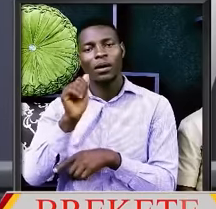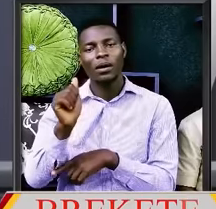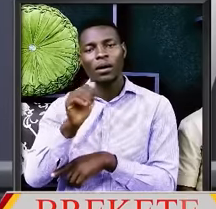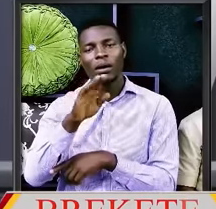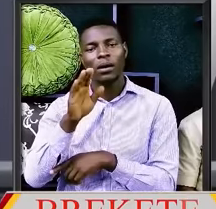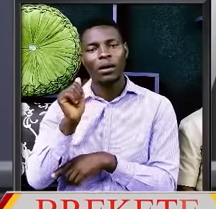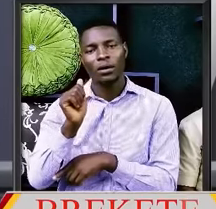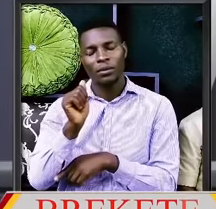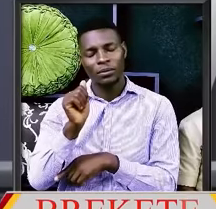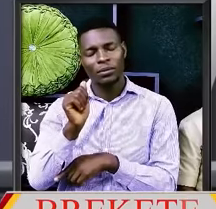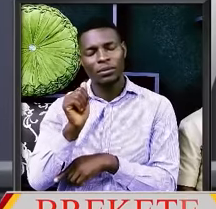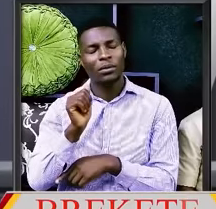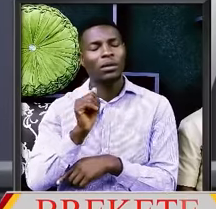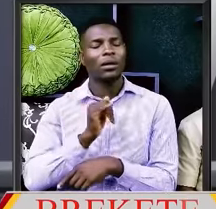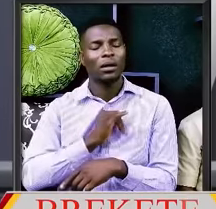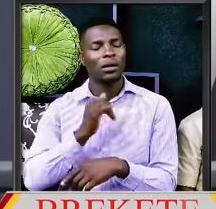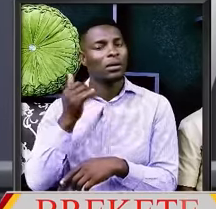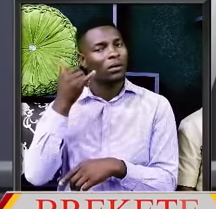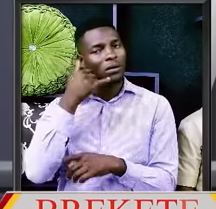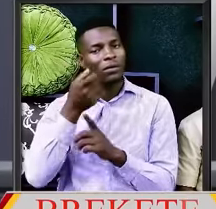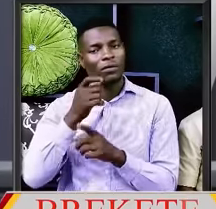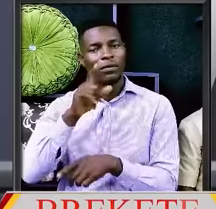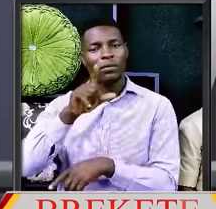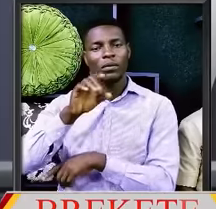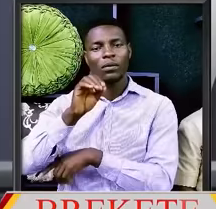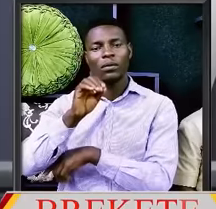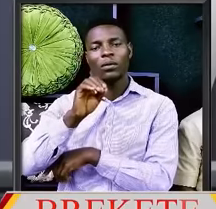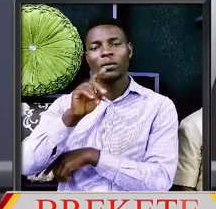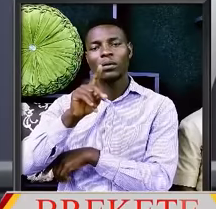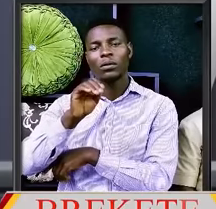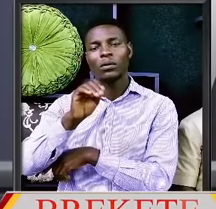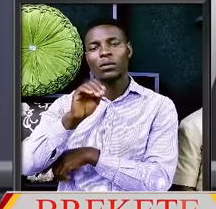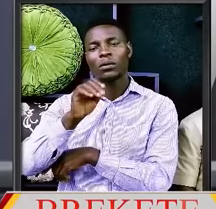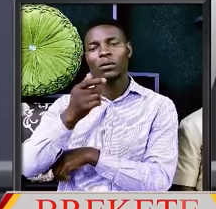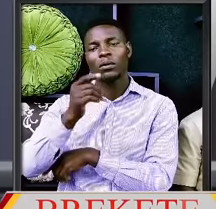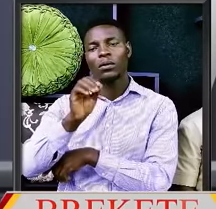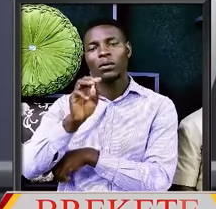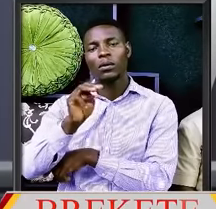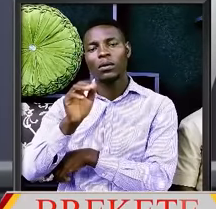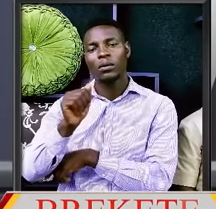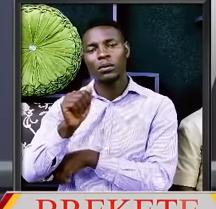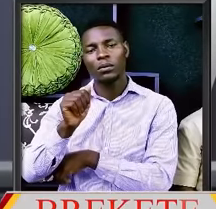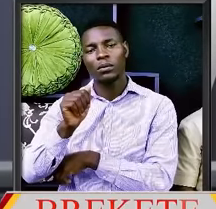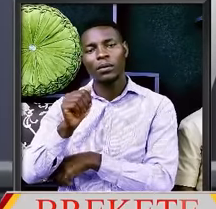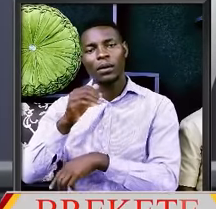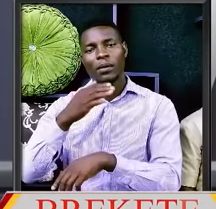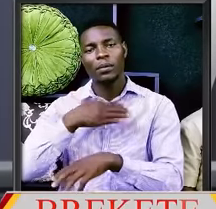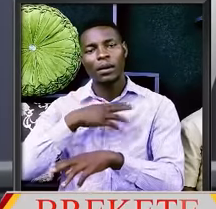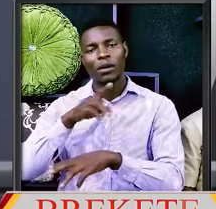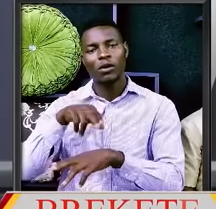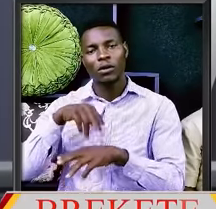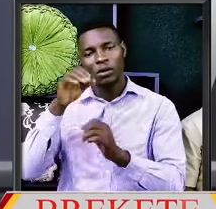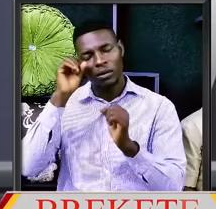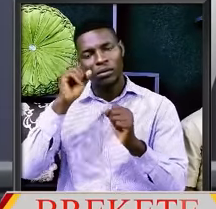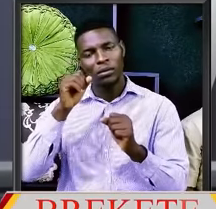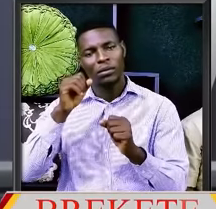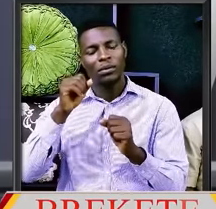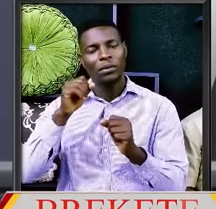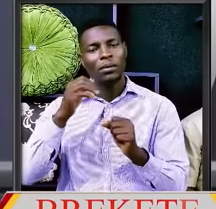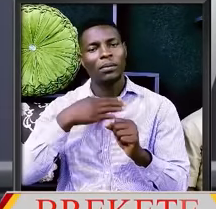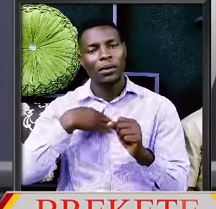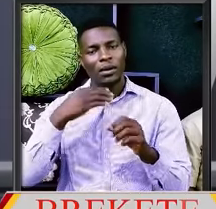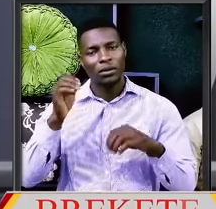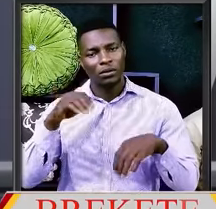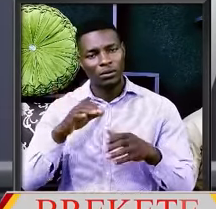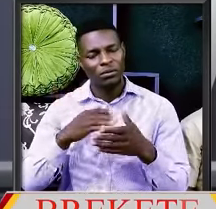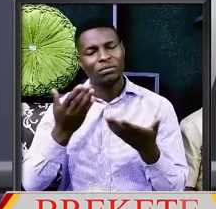Abuja? I dey call from Lokoguma, my ordinary. Okay, waiting be your contributor, my dear. My